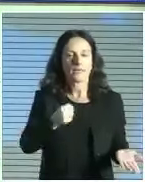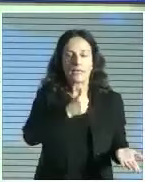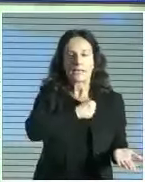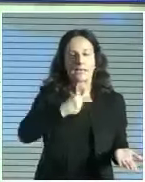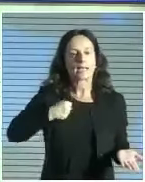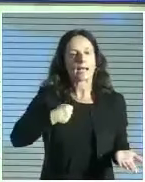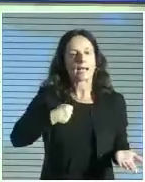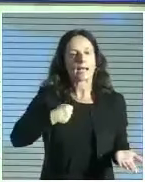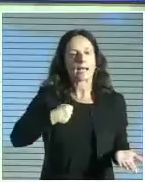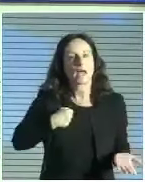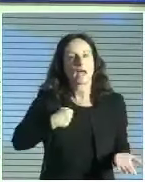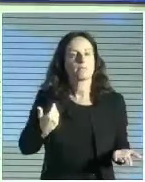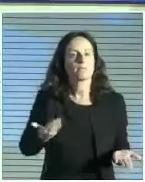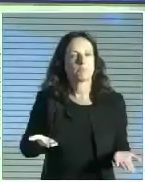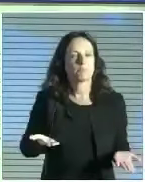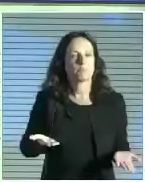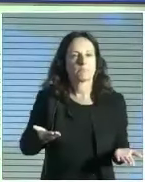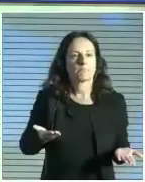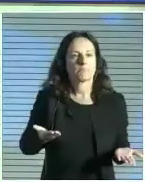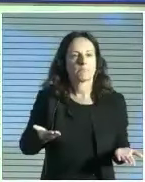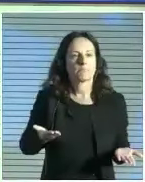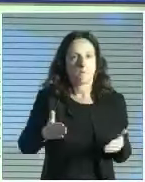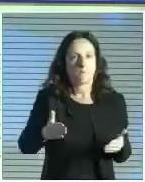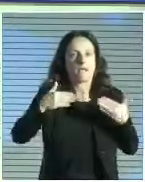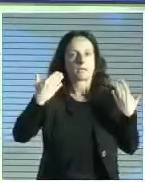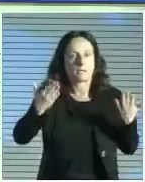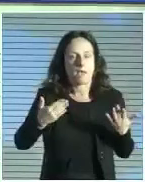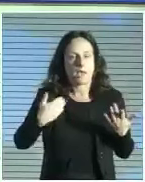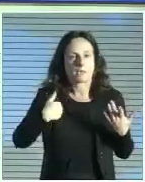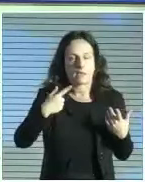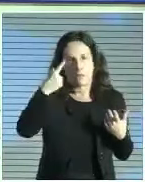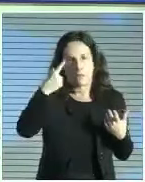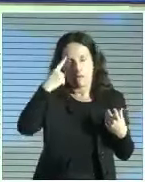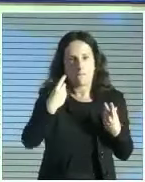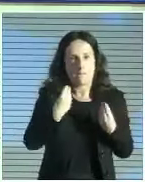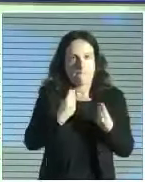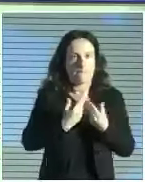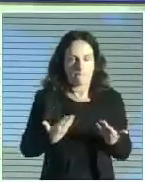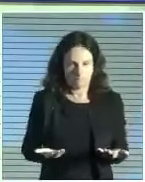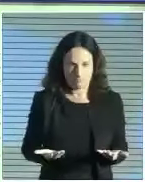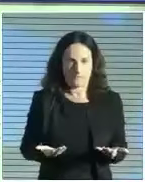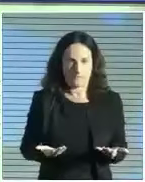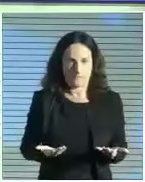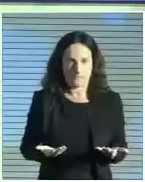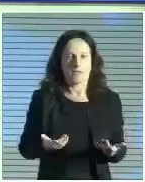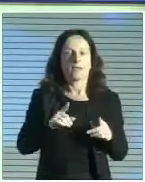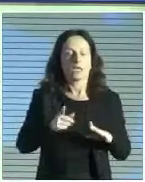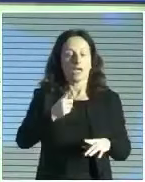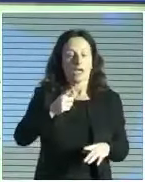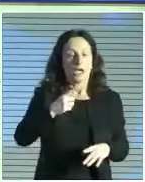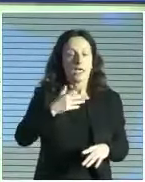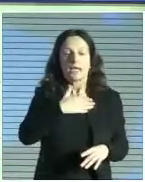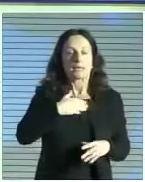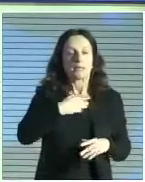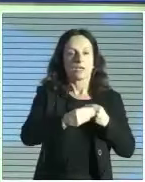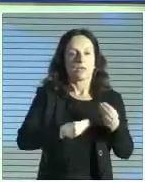done before. And we at Destination Canada, what we're trying to do is not reinvent the wheel on these things, but